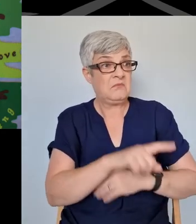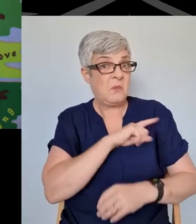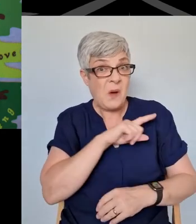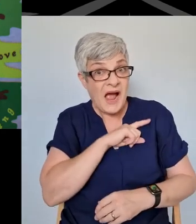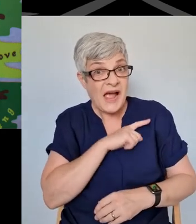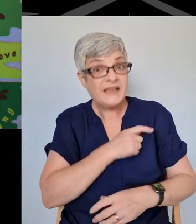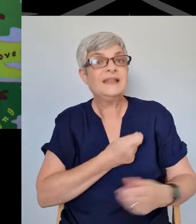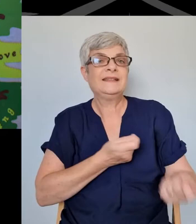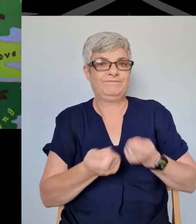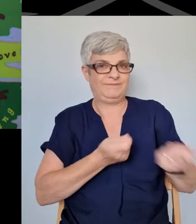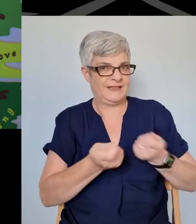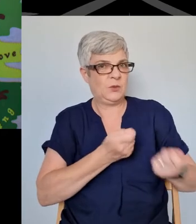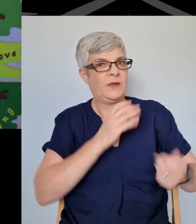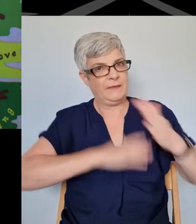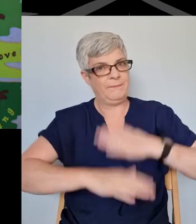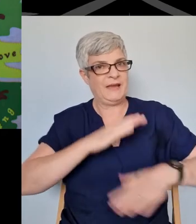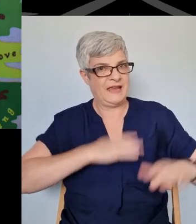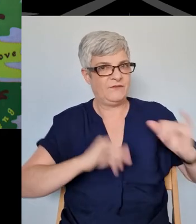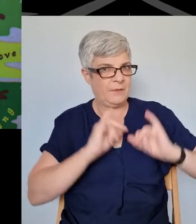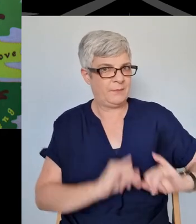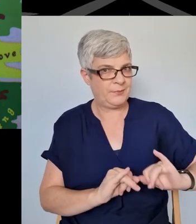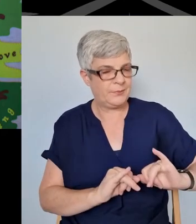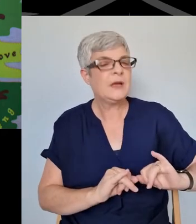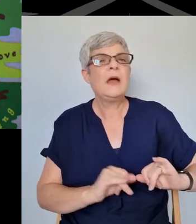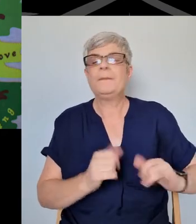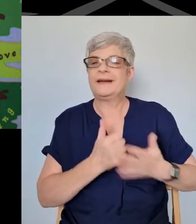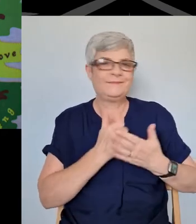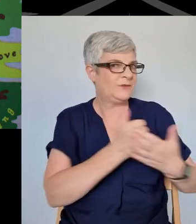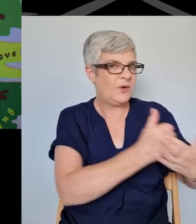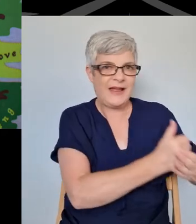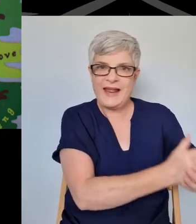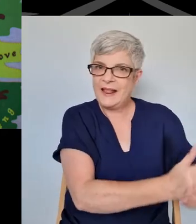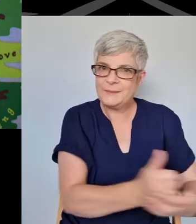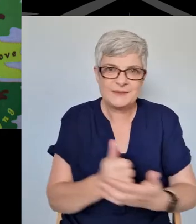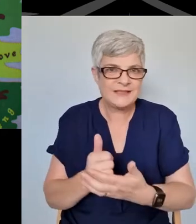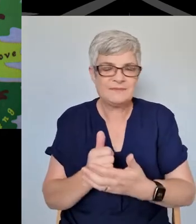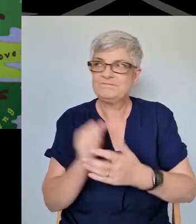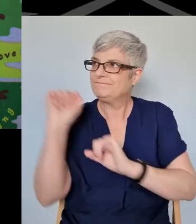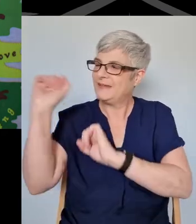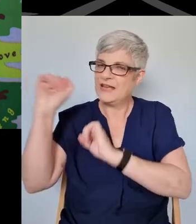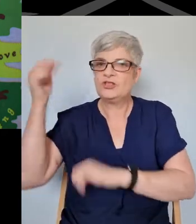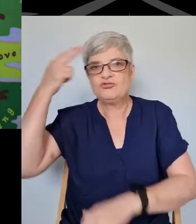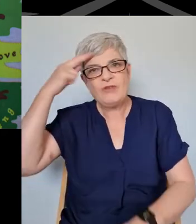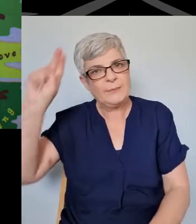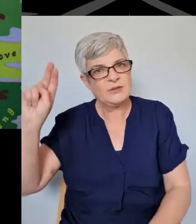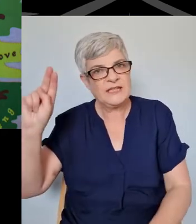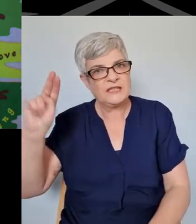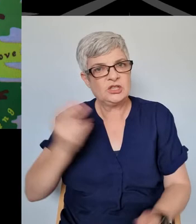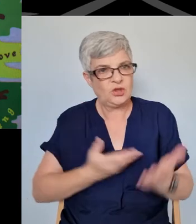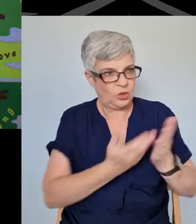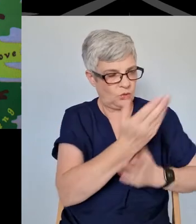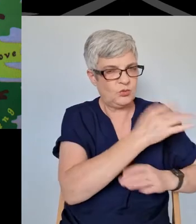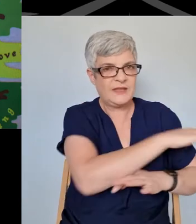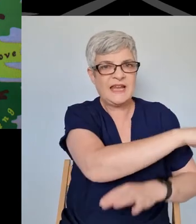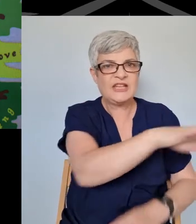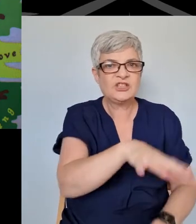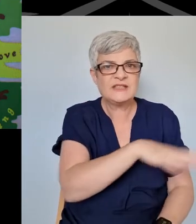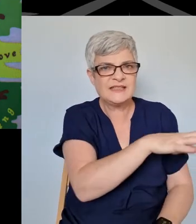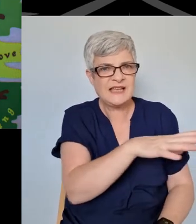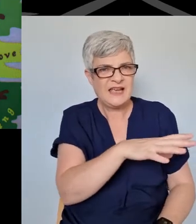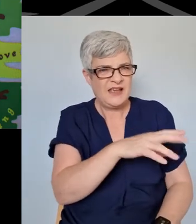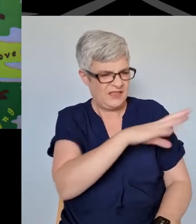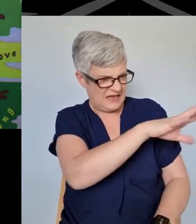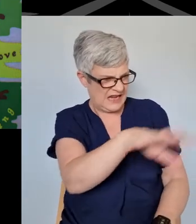Israel's bad behavior, but it had not helped in terms of the Lord's reputation among the nations. The nations looked and